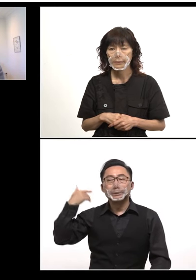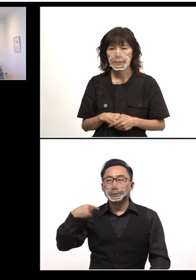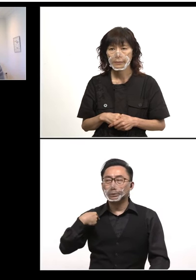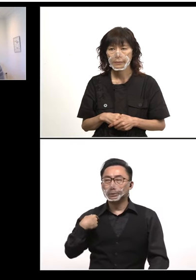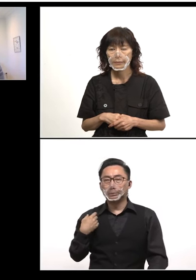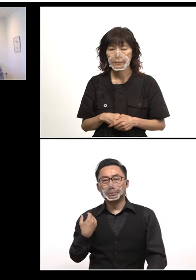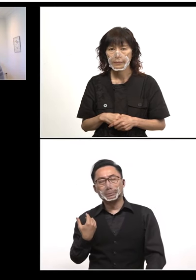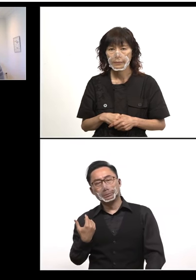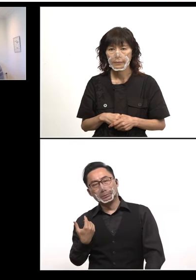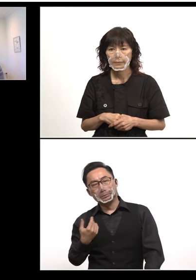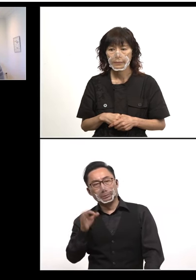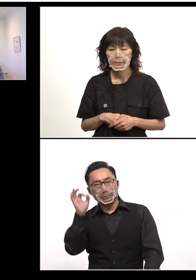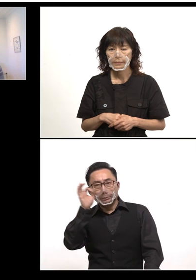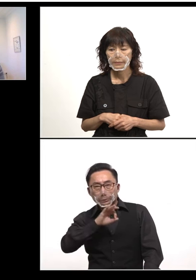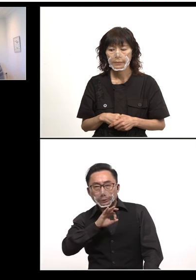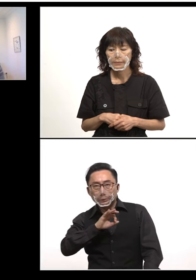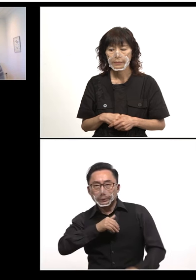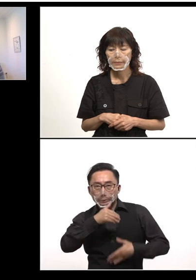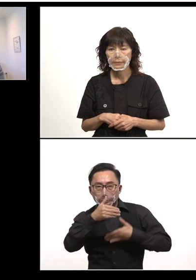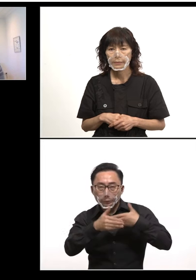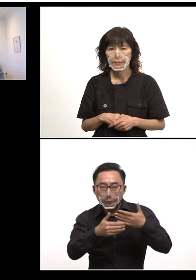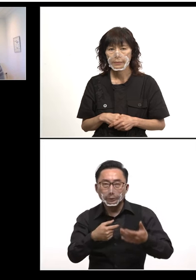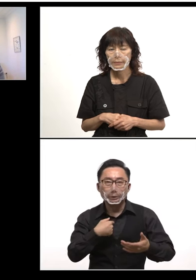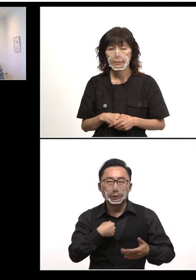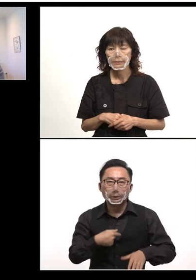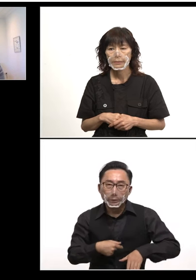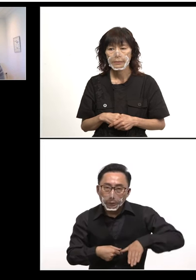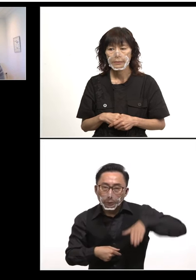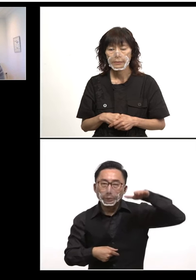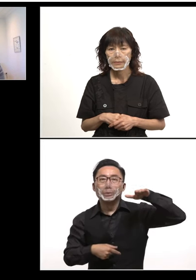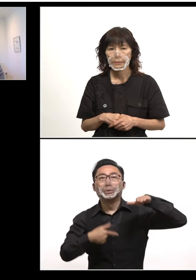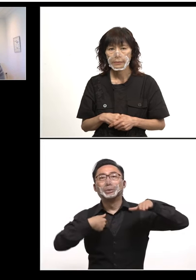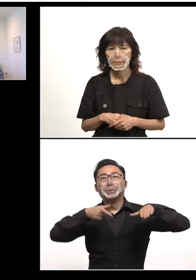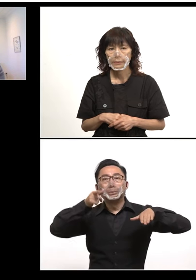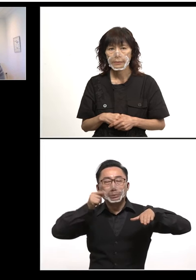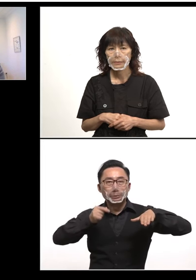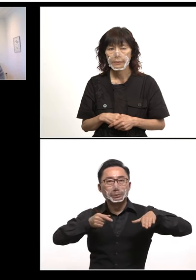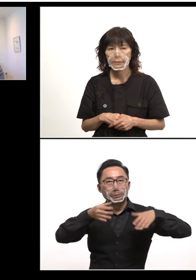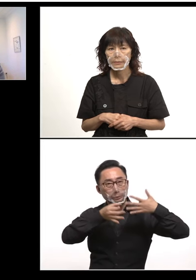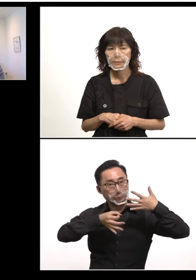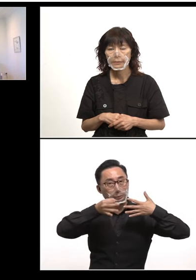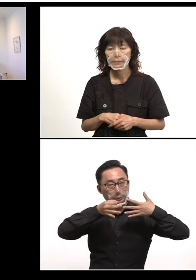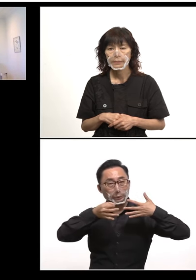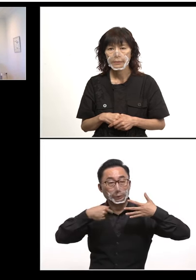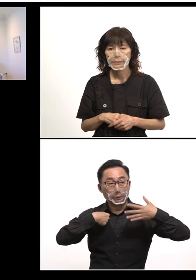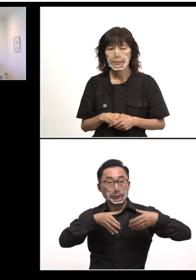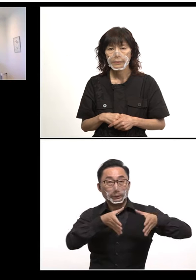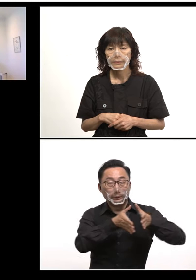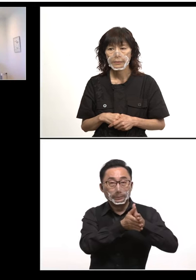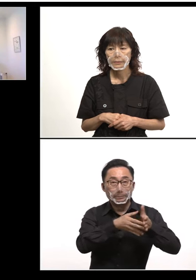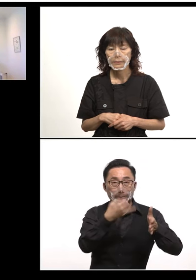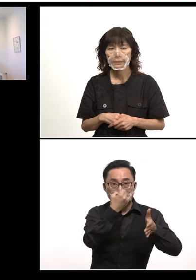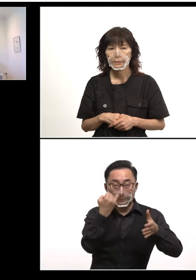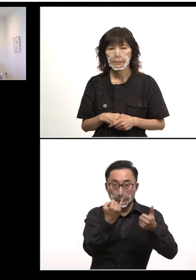better. And in this way, I think with my performances, what I found is that, right, I think